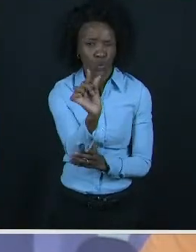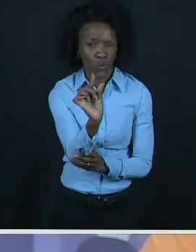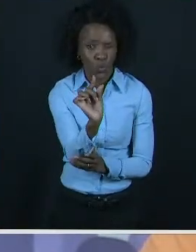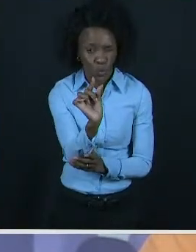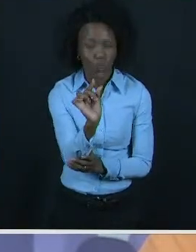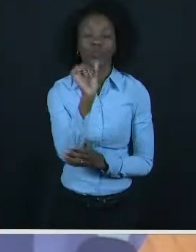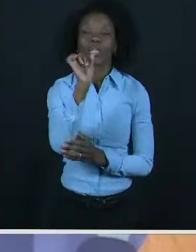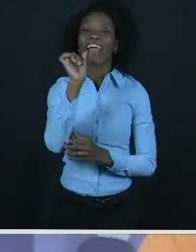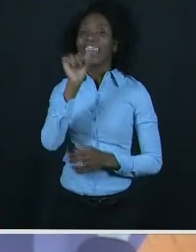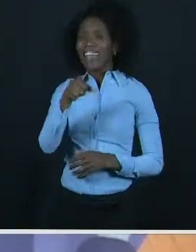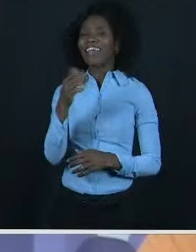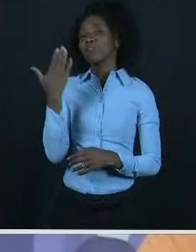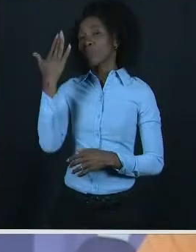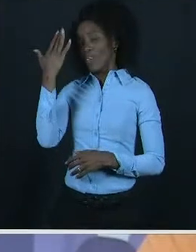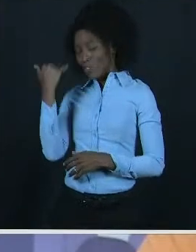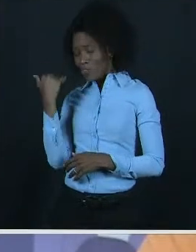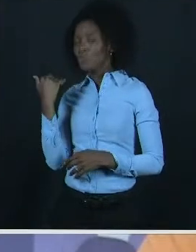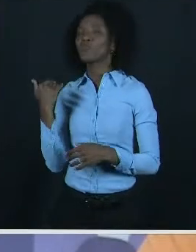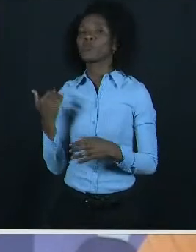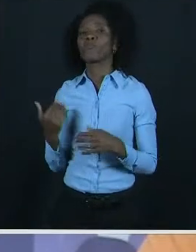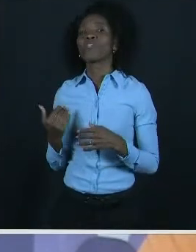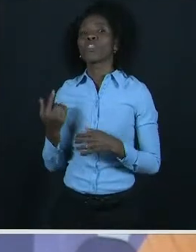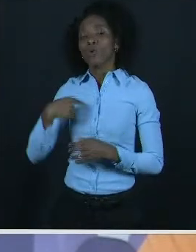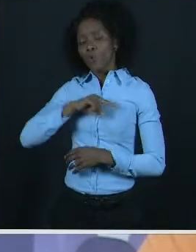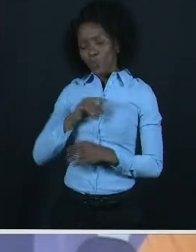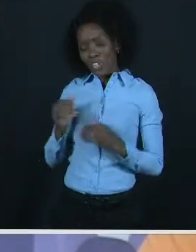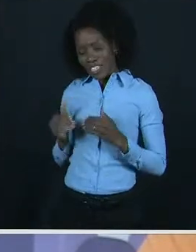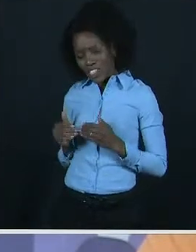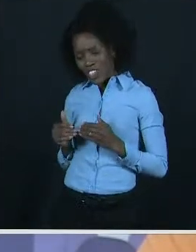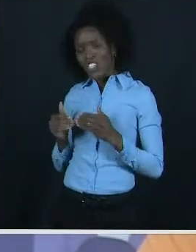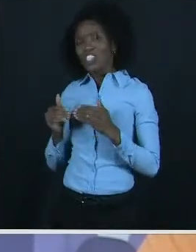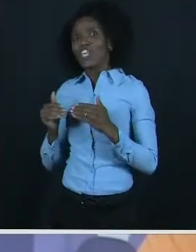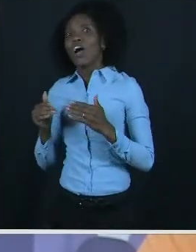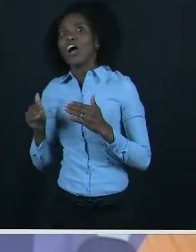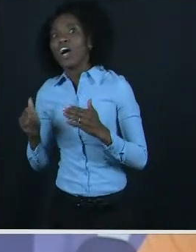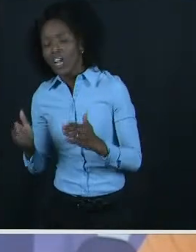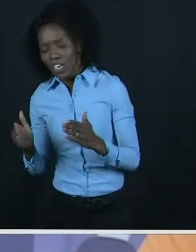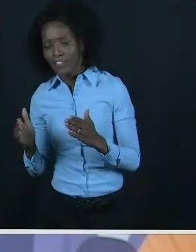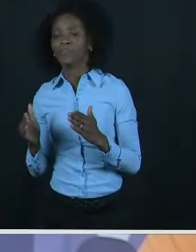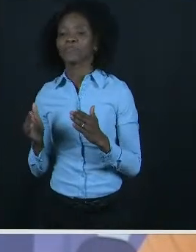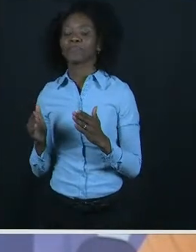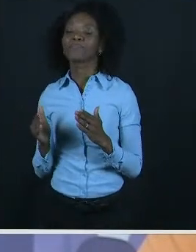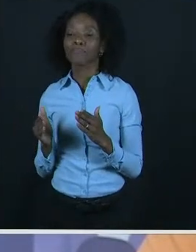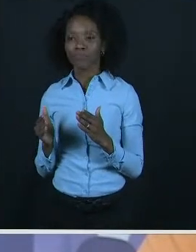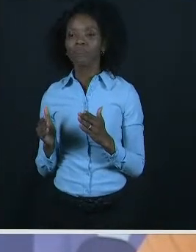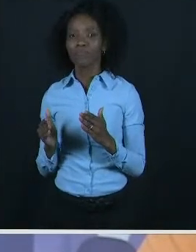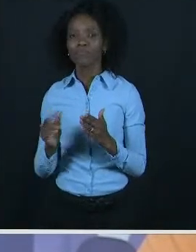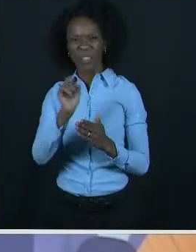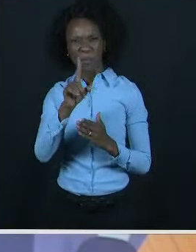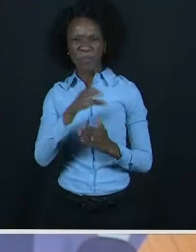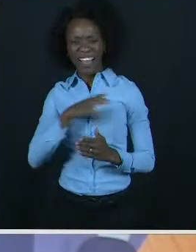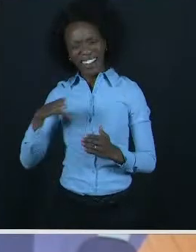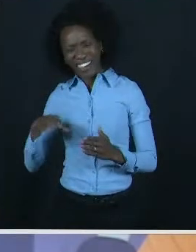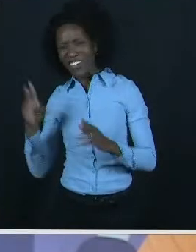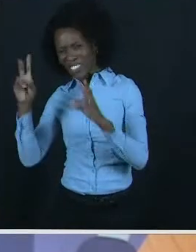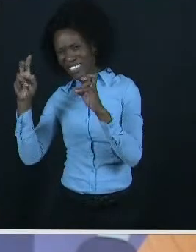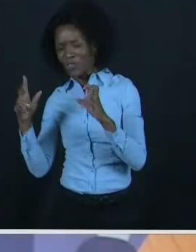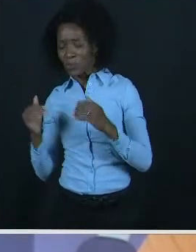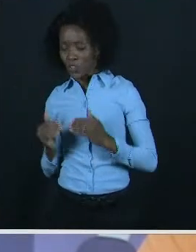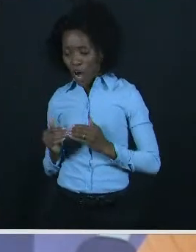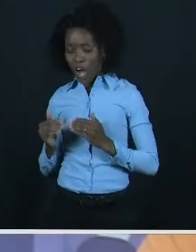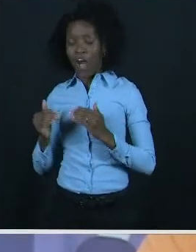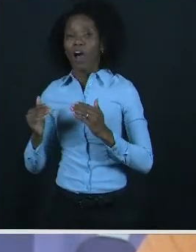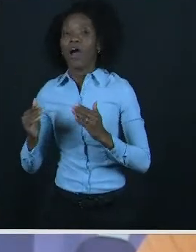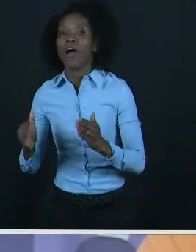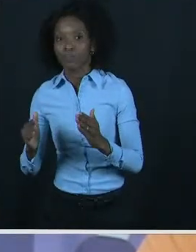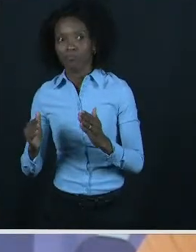honest with you, initially when the issue of the Council was mooted